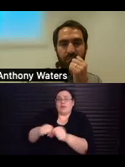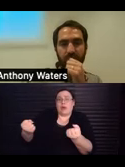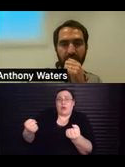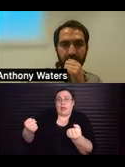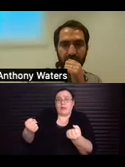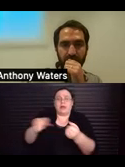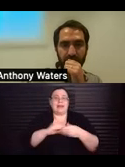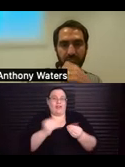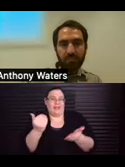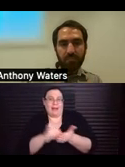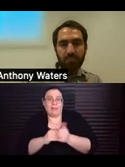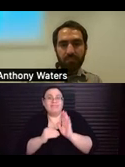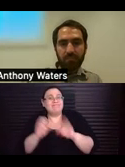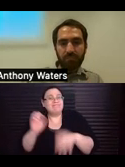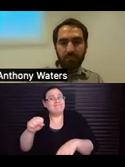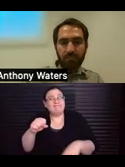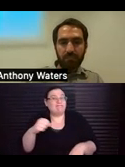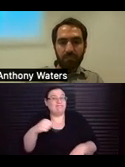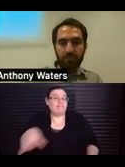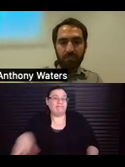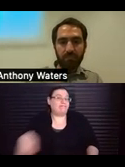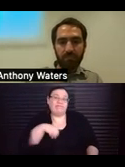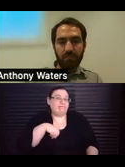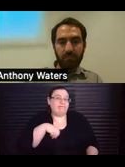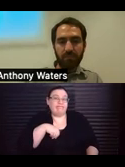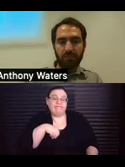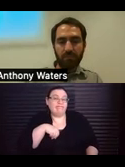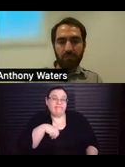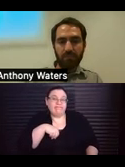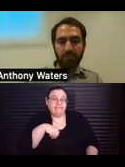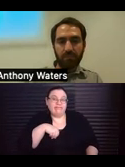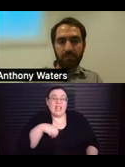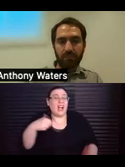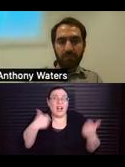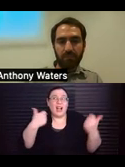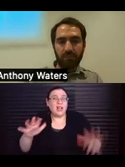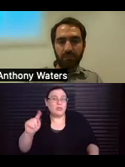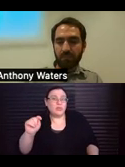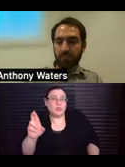So, yeah, I wasn't having it. I didn't even want to try.